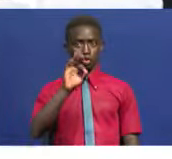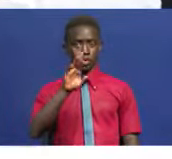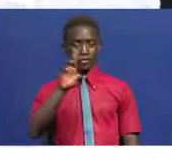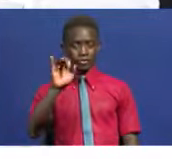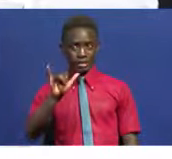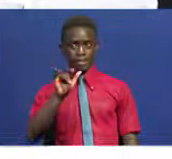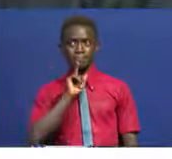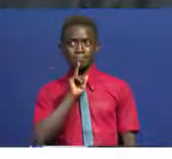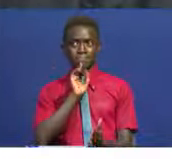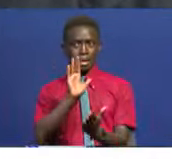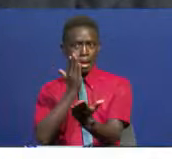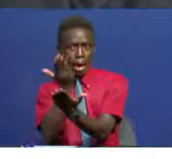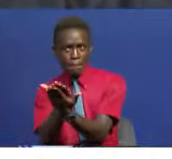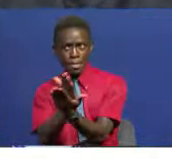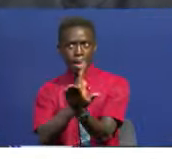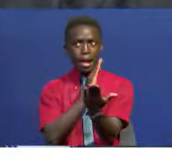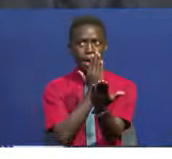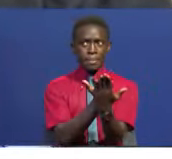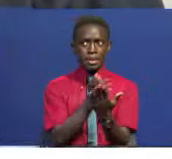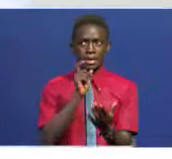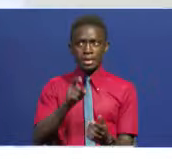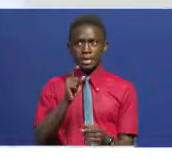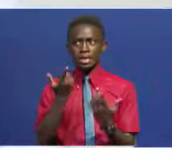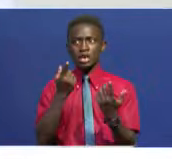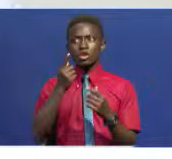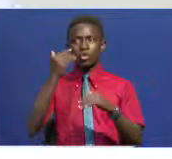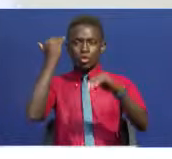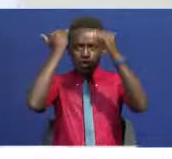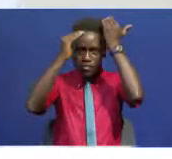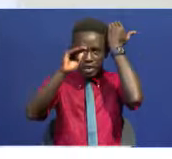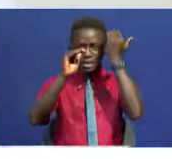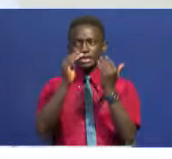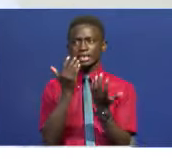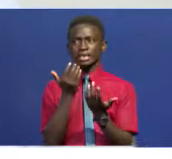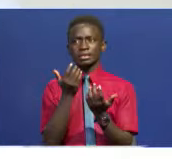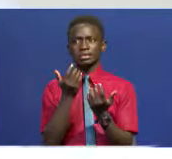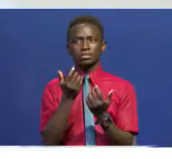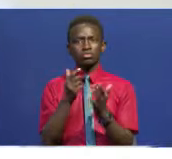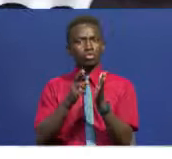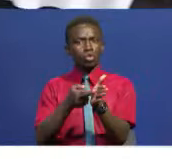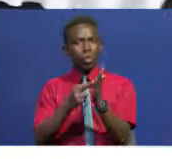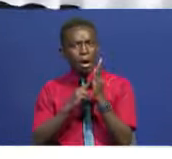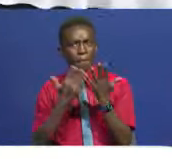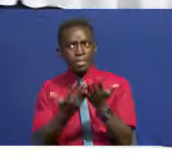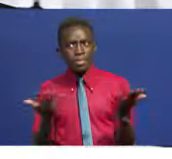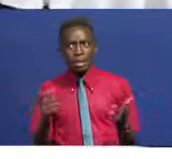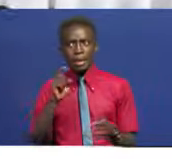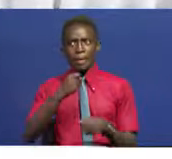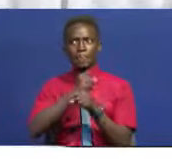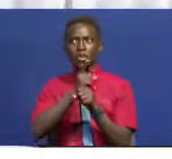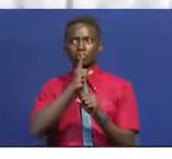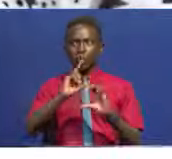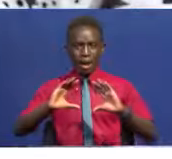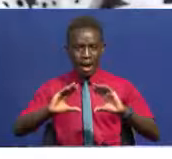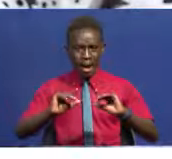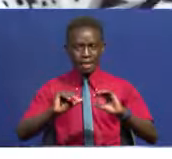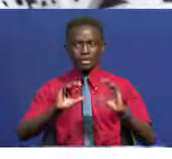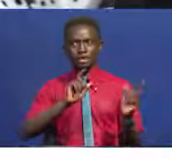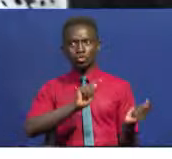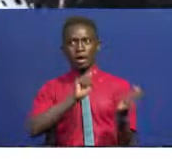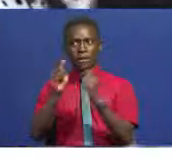included revising university entry requirements for special education graduates, ensuring cash transfers to registered